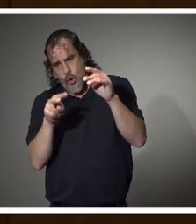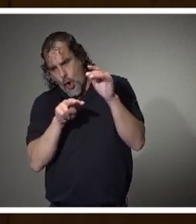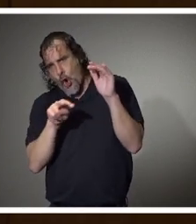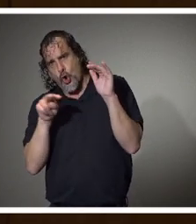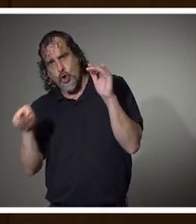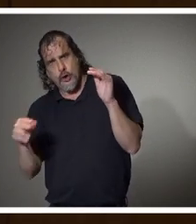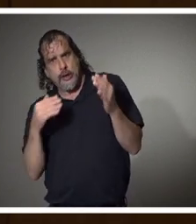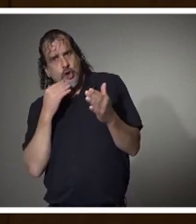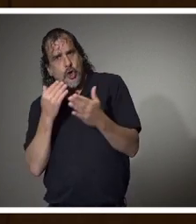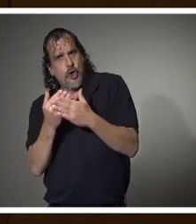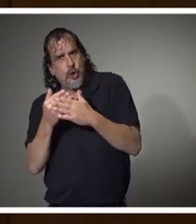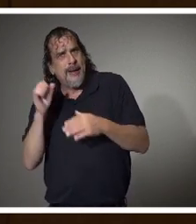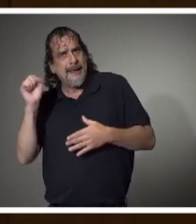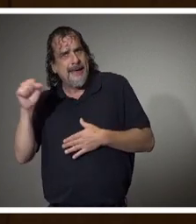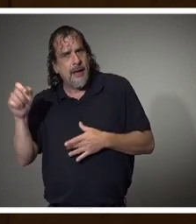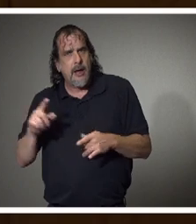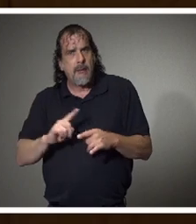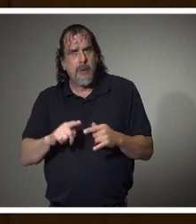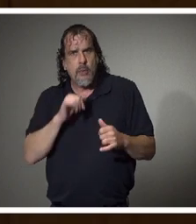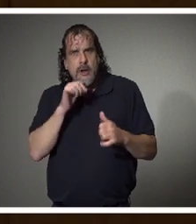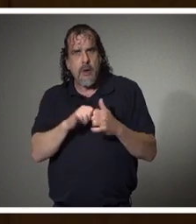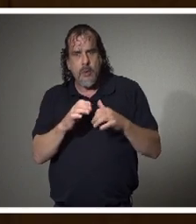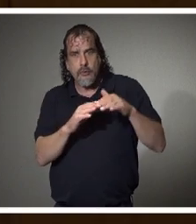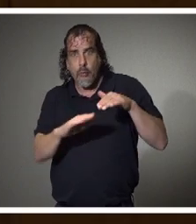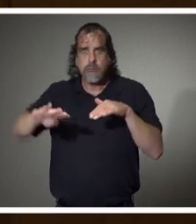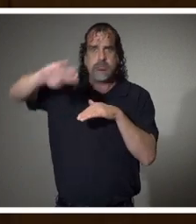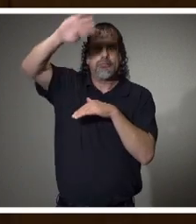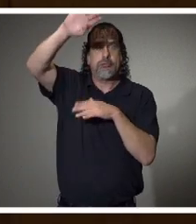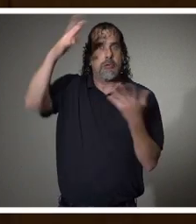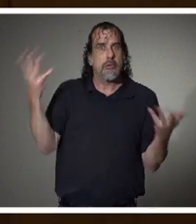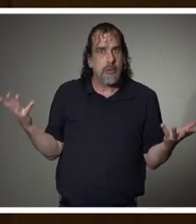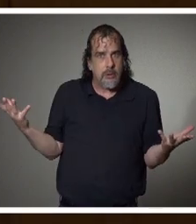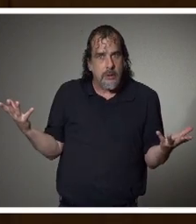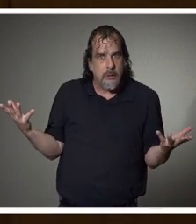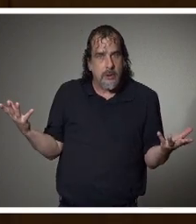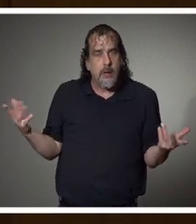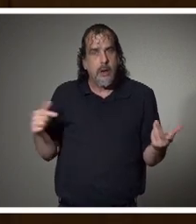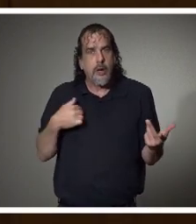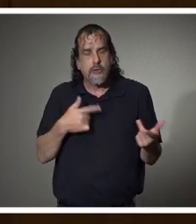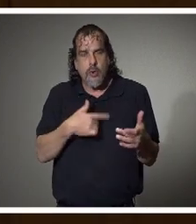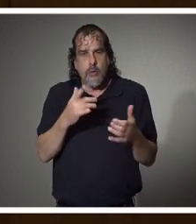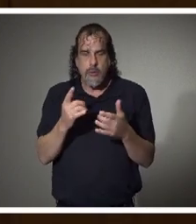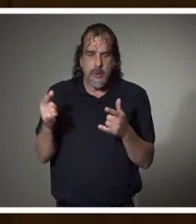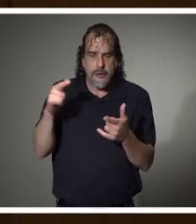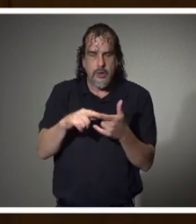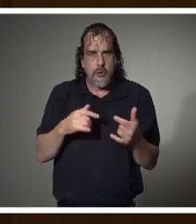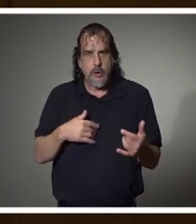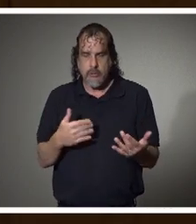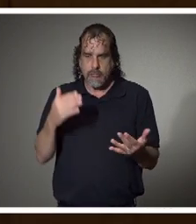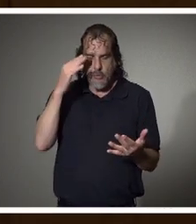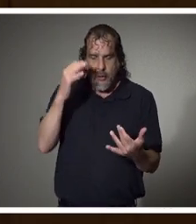pretty reassuring, we don't want to turn that back up, right? So until we have additional assurance,